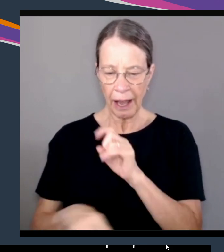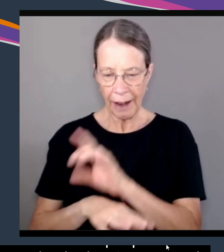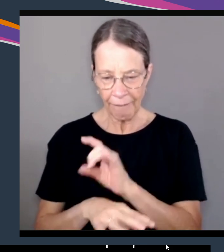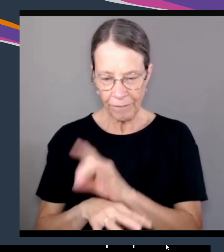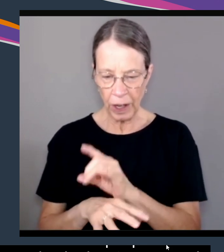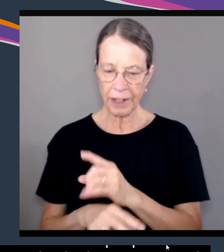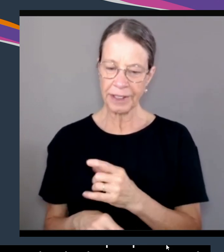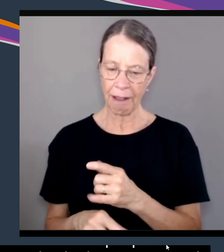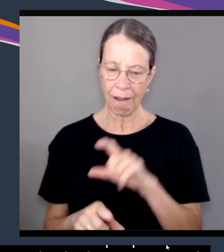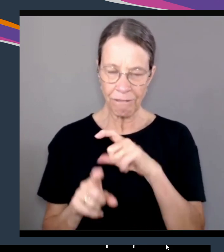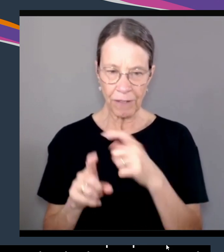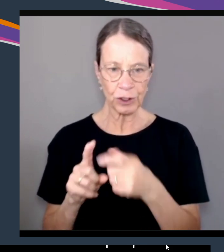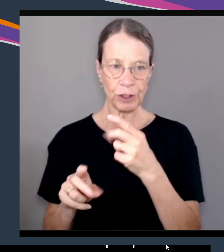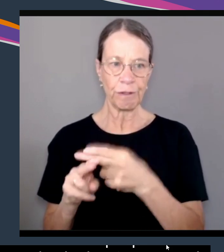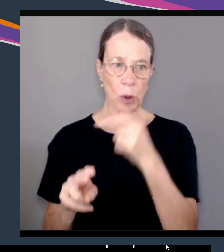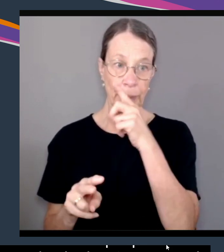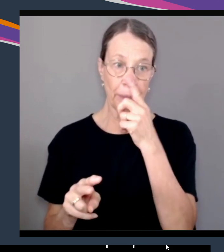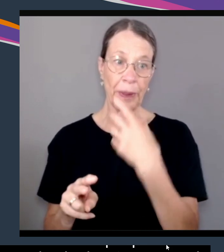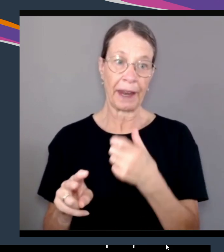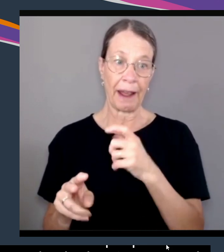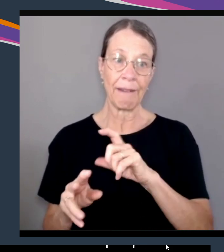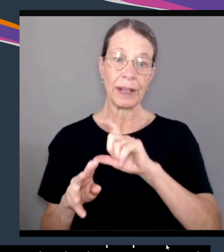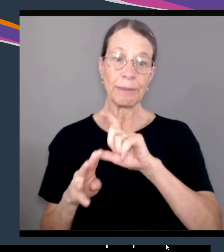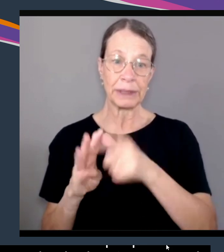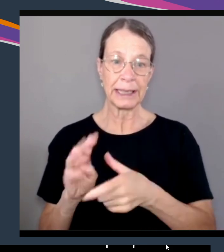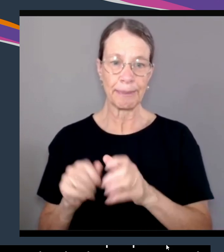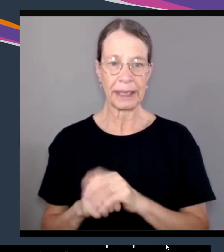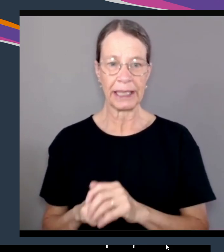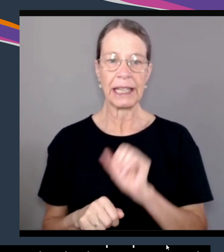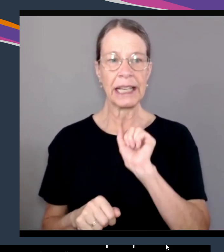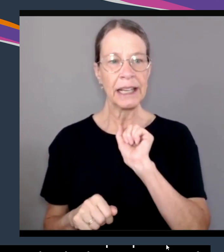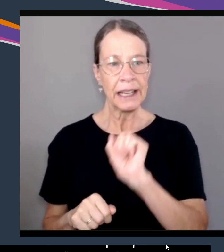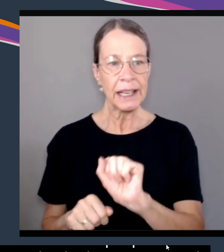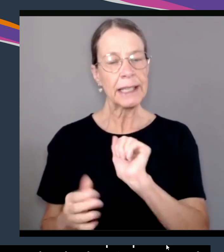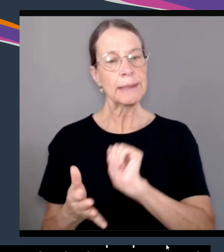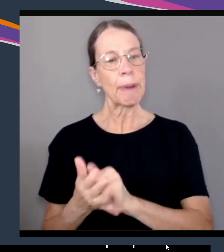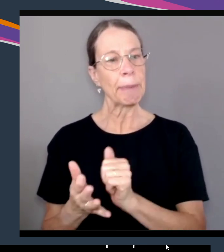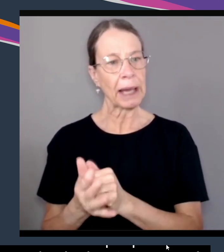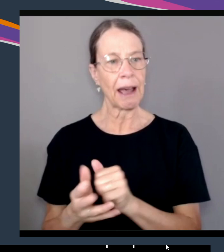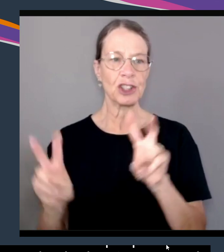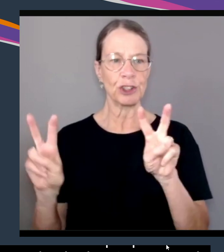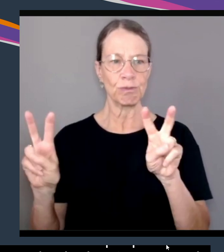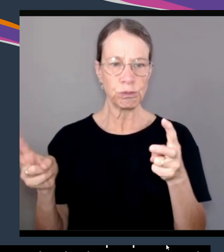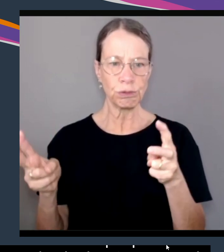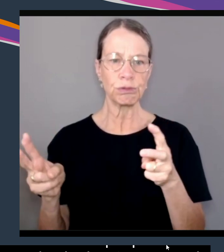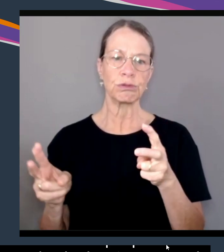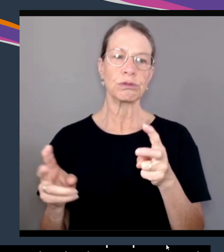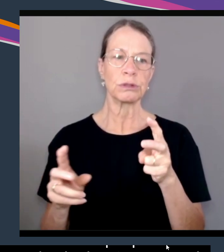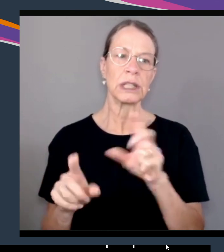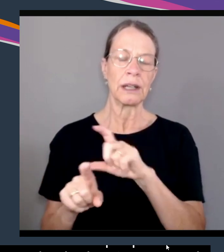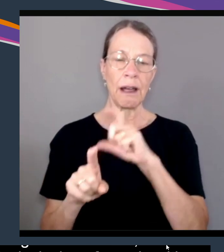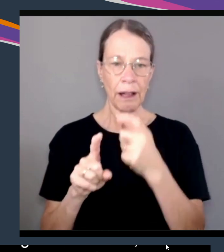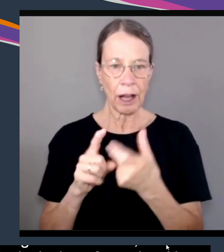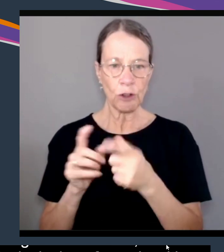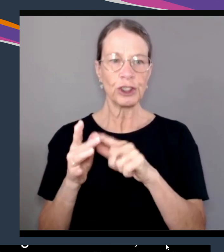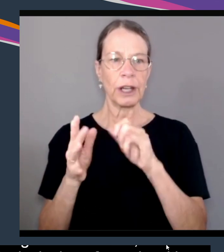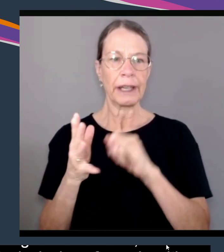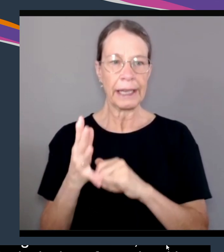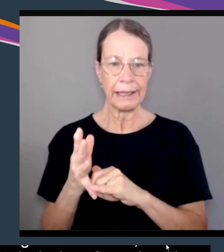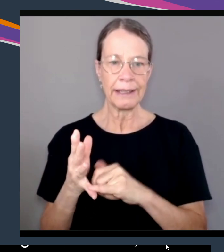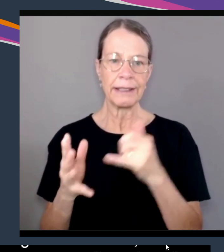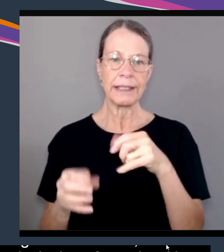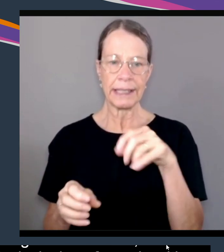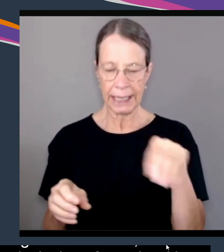His groundbreaking publication, Culture is Inclusion, a narrative of Aboriginal and Torres Strait Islander people with disability,